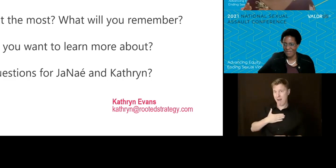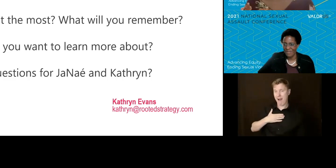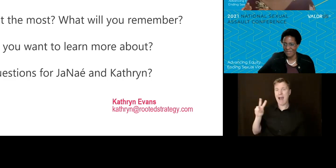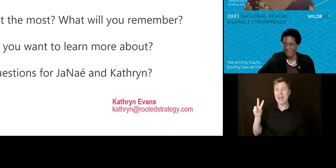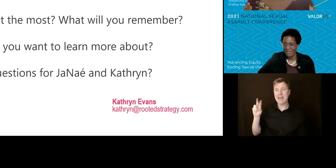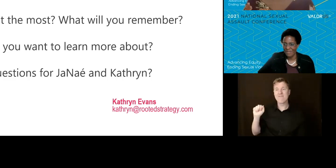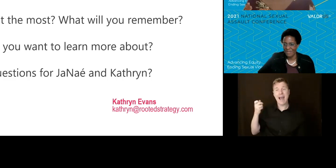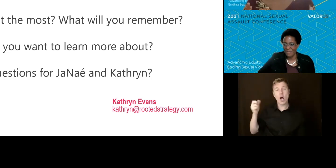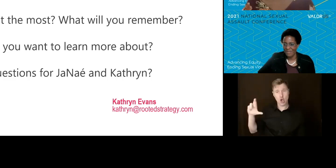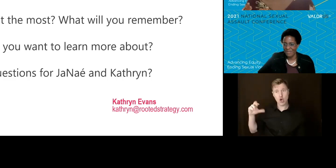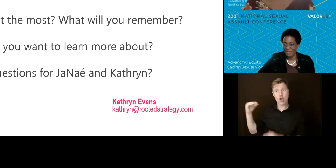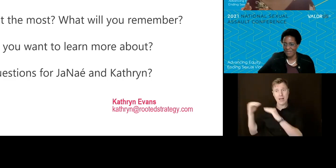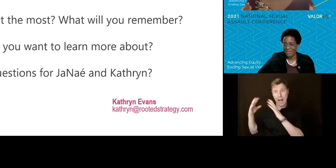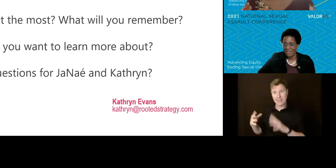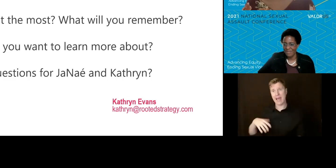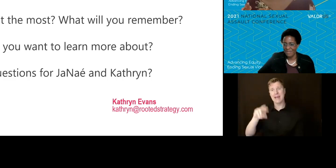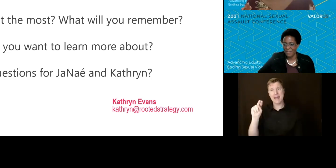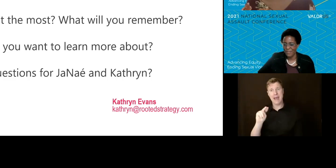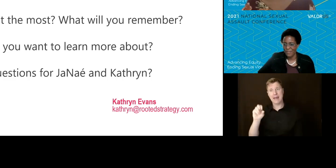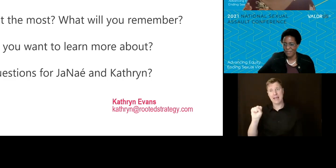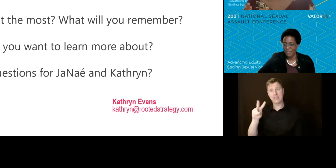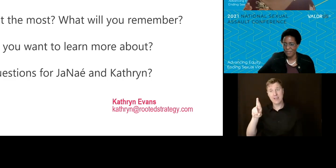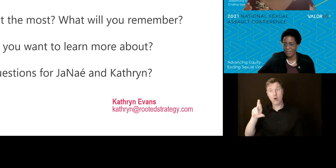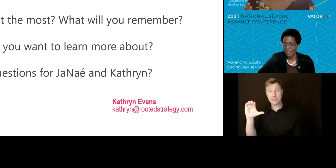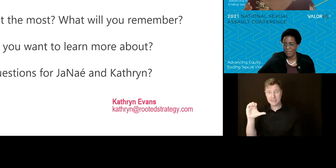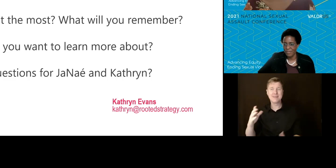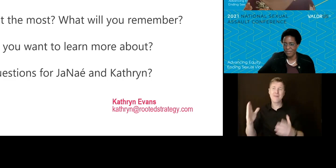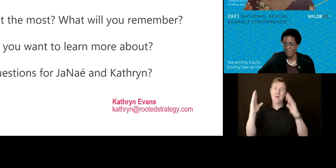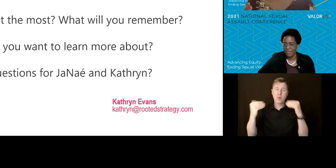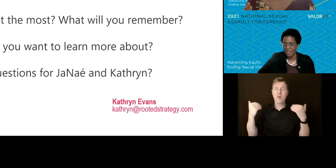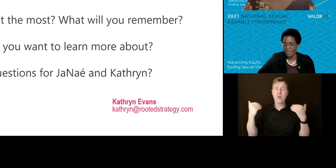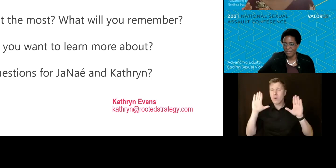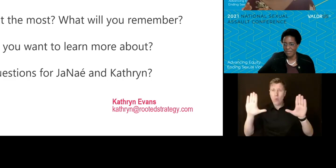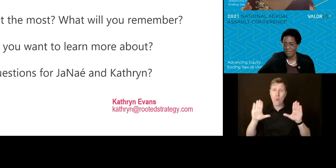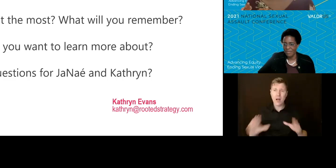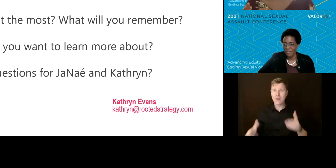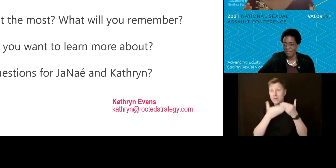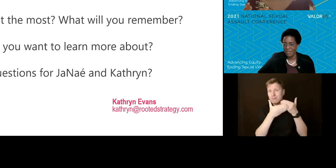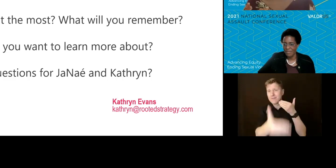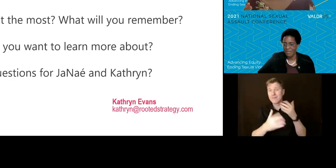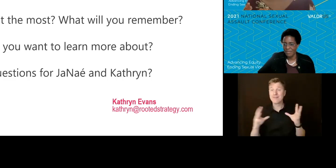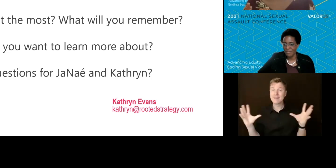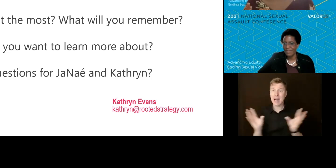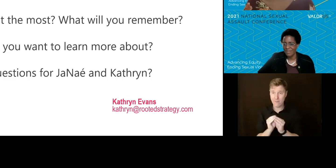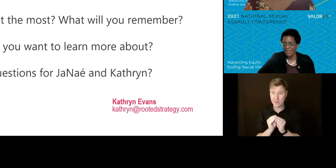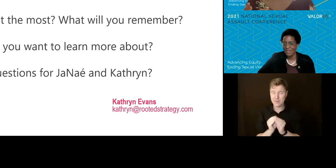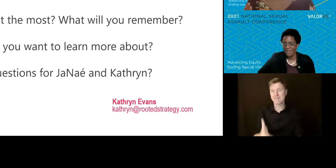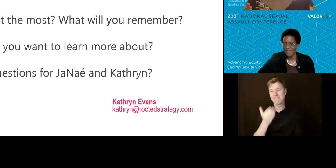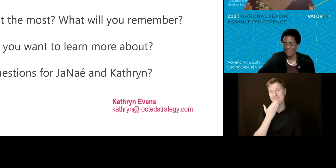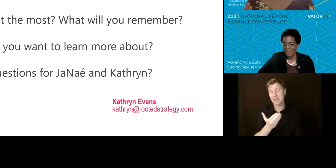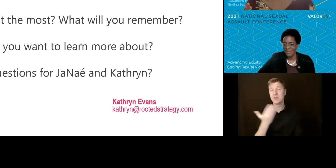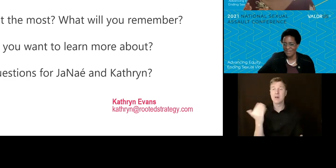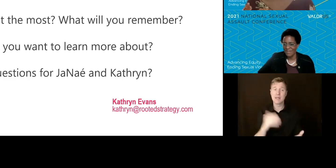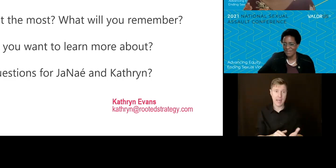as well as NSVRC. Thank you all. I hope you have a wonderful rest of the conference. And thank you again, Janae